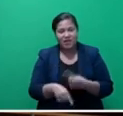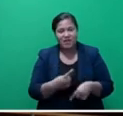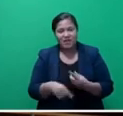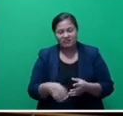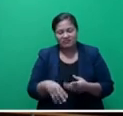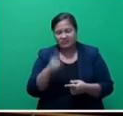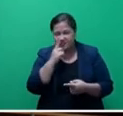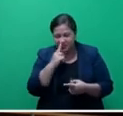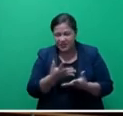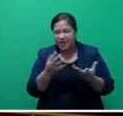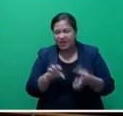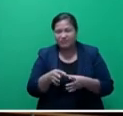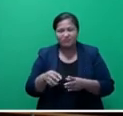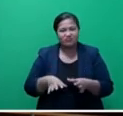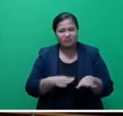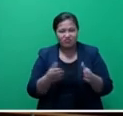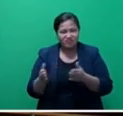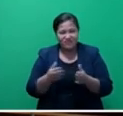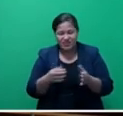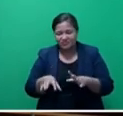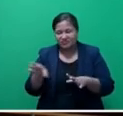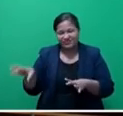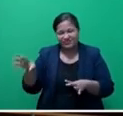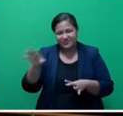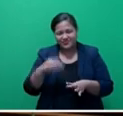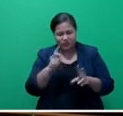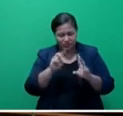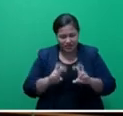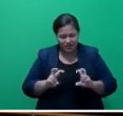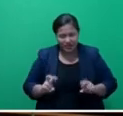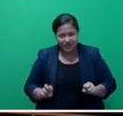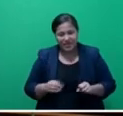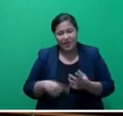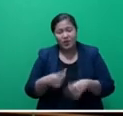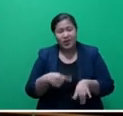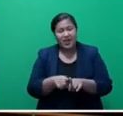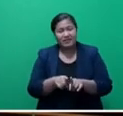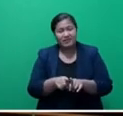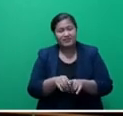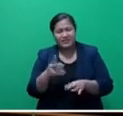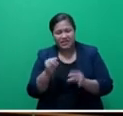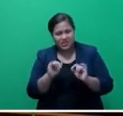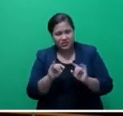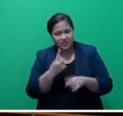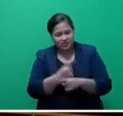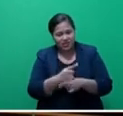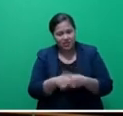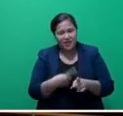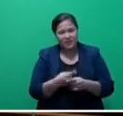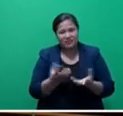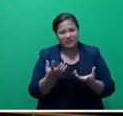movement, including customer service surveys, and to name a few common issues that have been addressed to date, sir, it's really to do with vessel capacity,